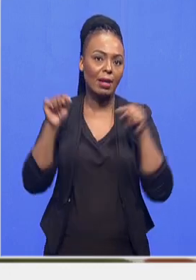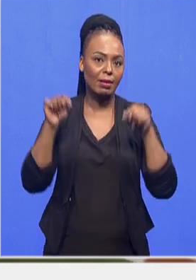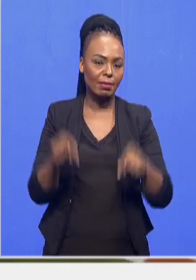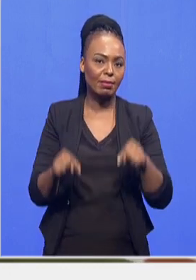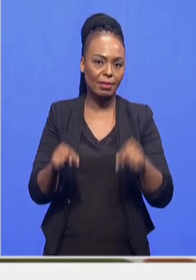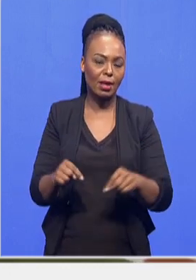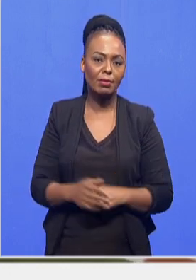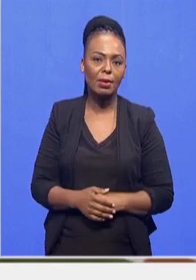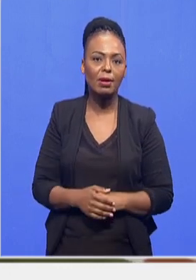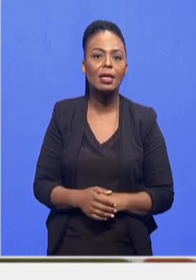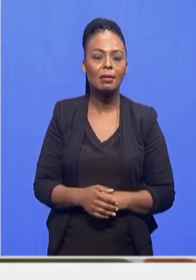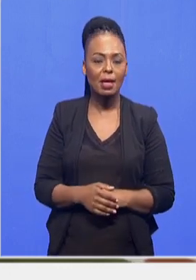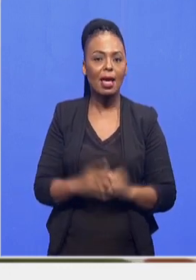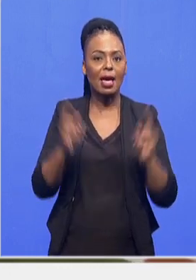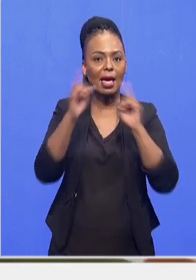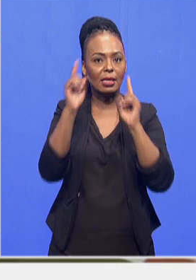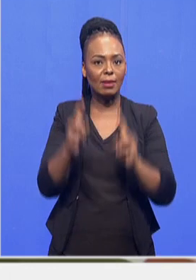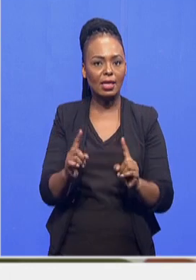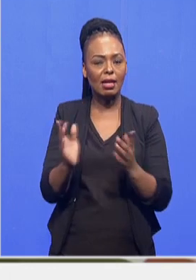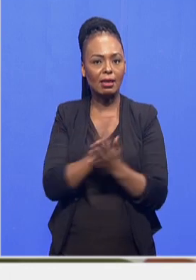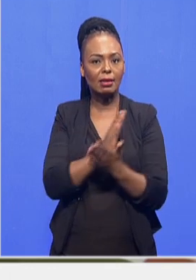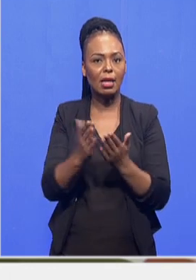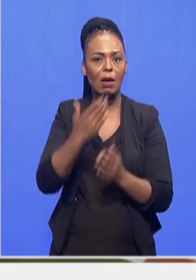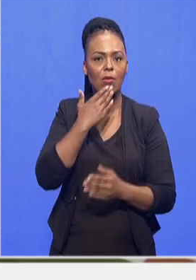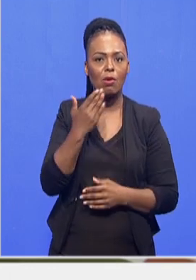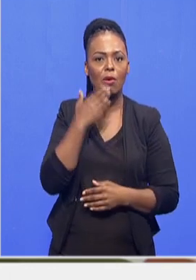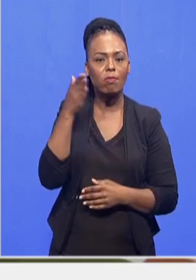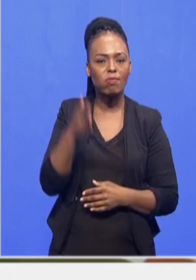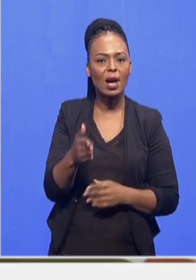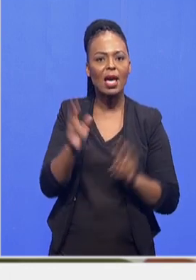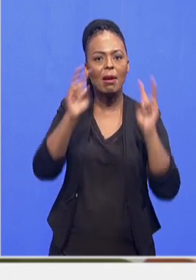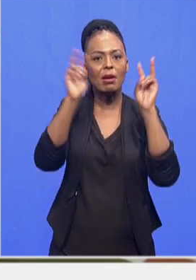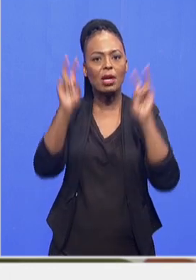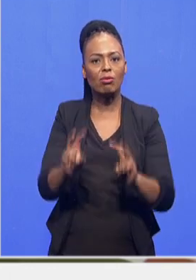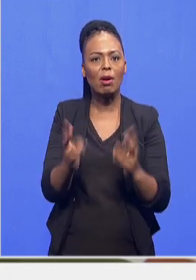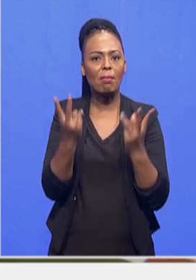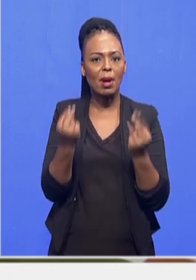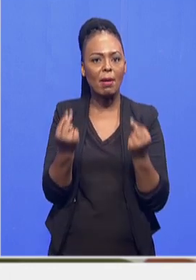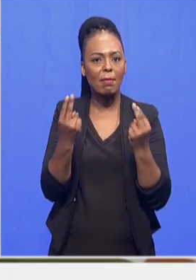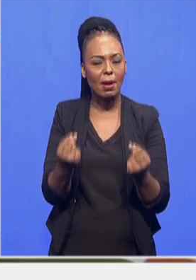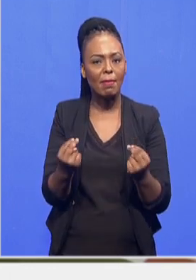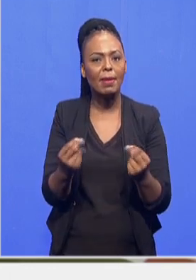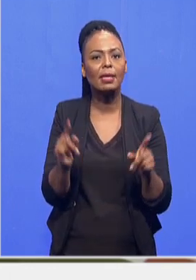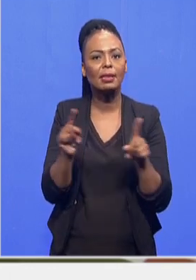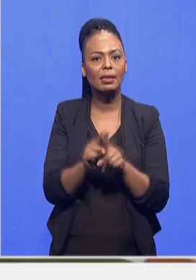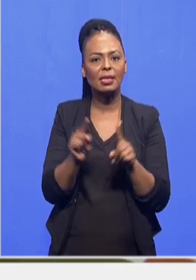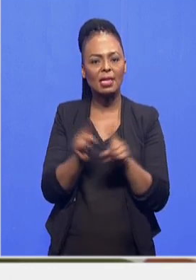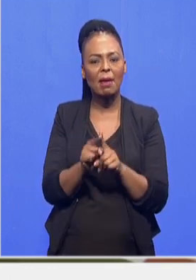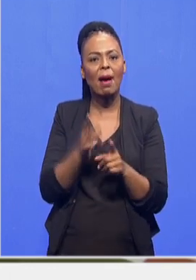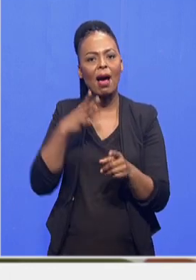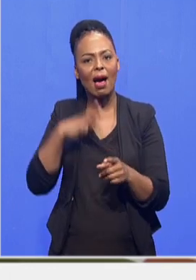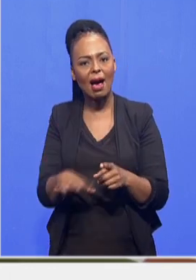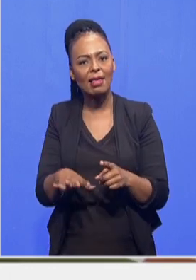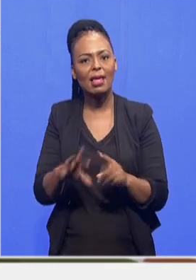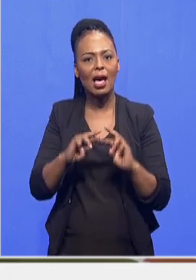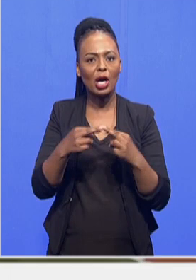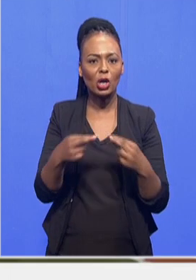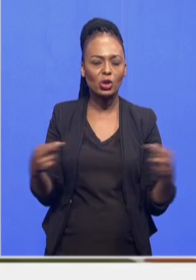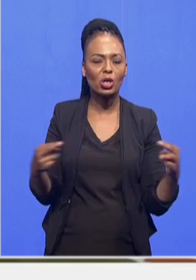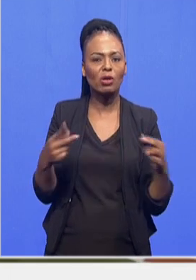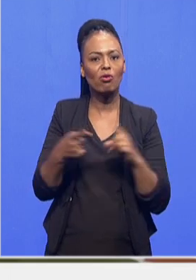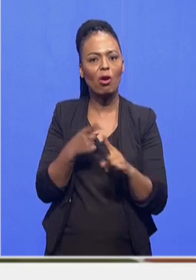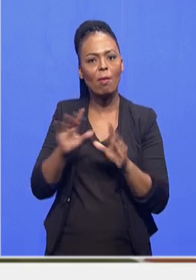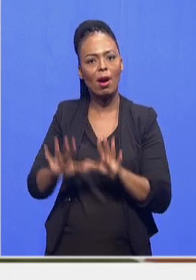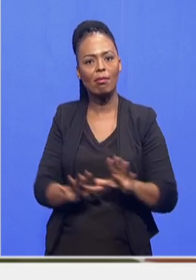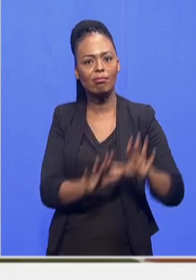chats, especially those that are centered around renewable energies and just tapping into the untapped resources on the African continent.